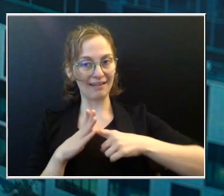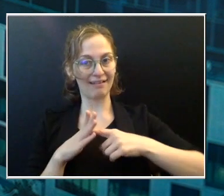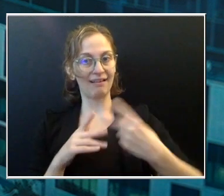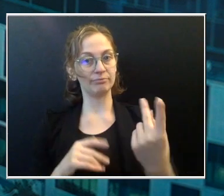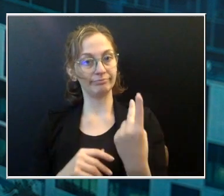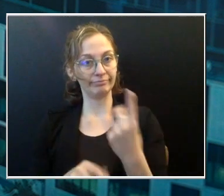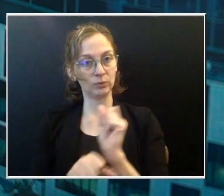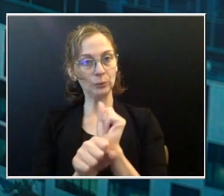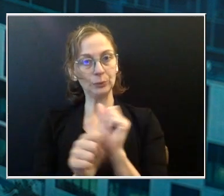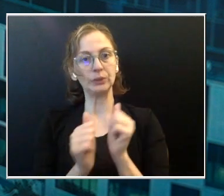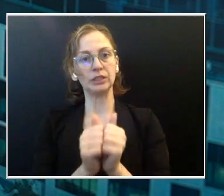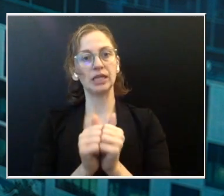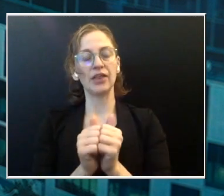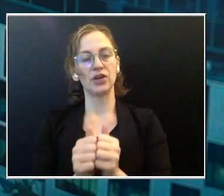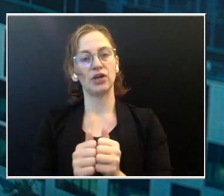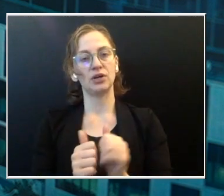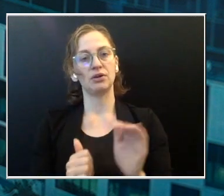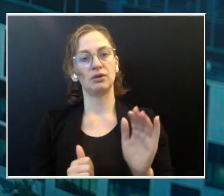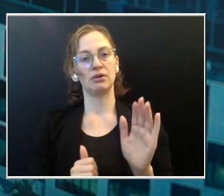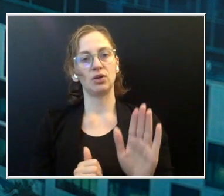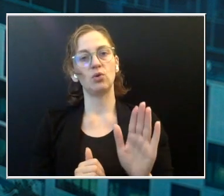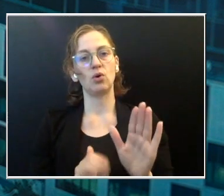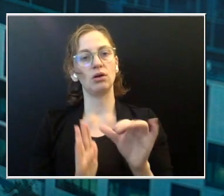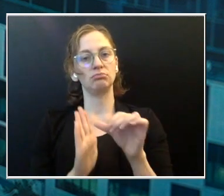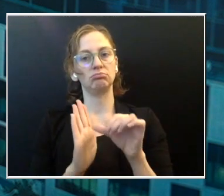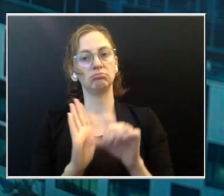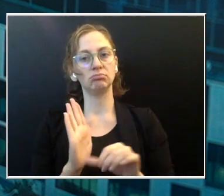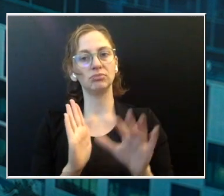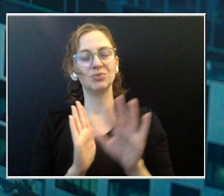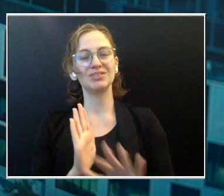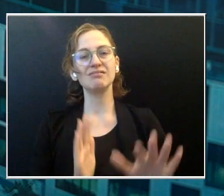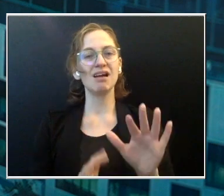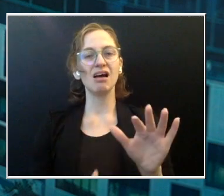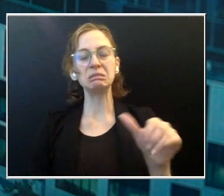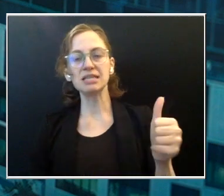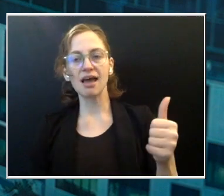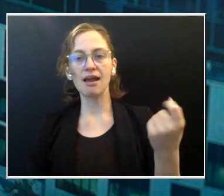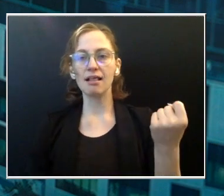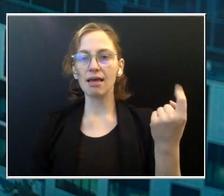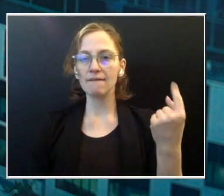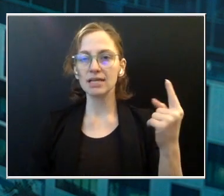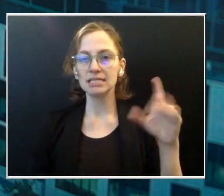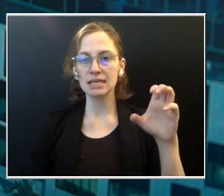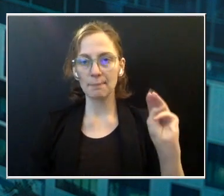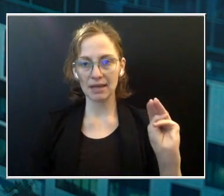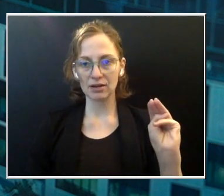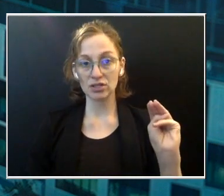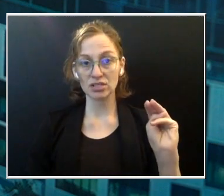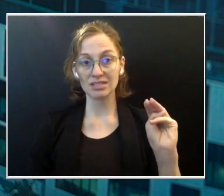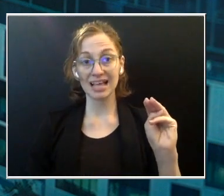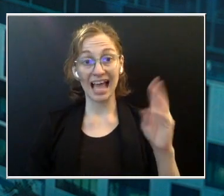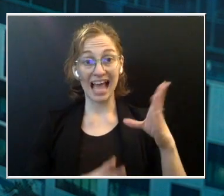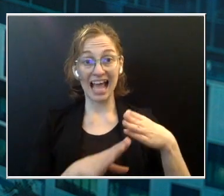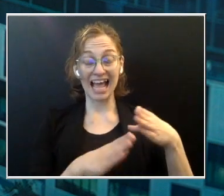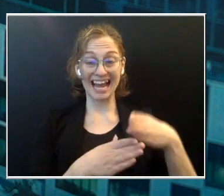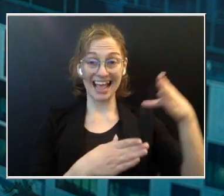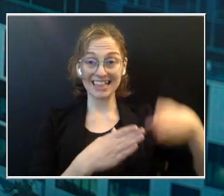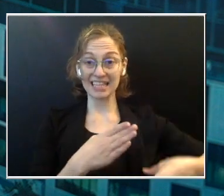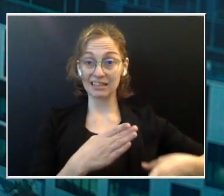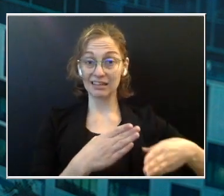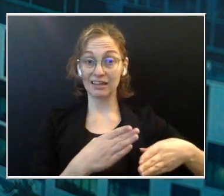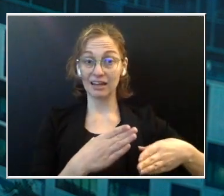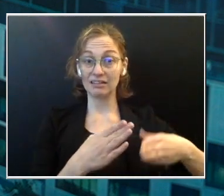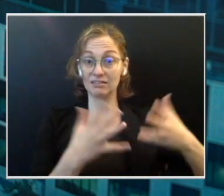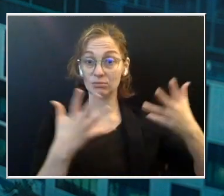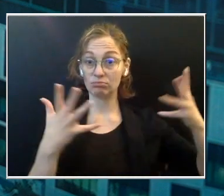around 10, 11 centimeters in size. And when all was said and done, we were about 25, 26 centimeters in size. So a